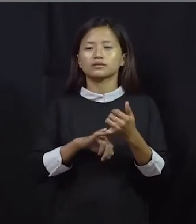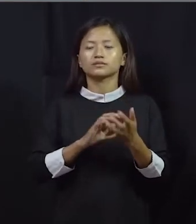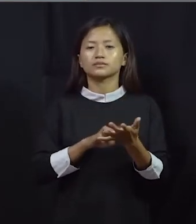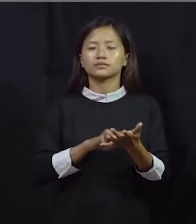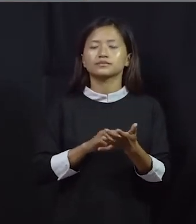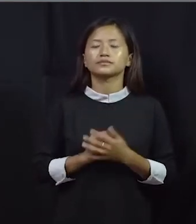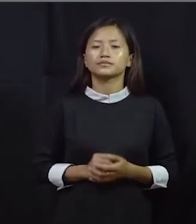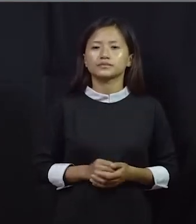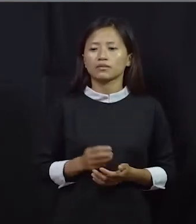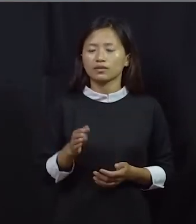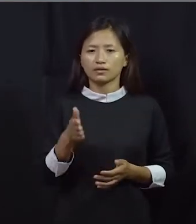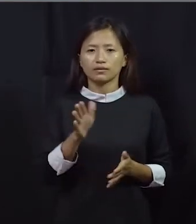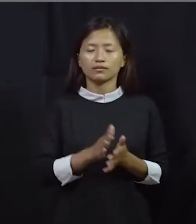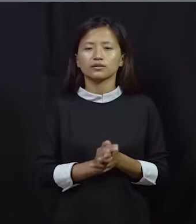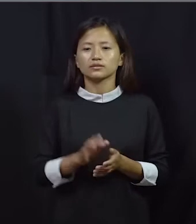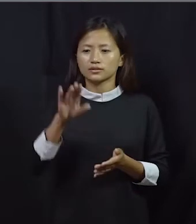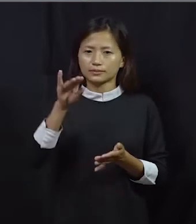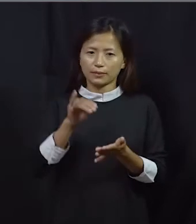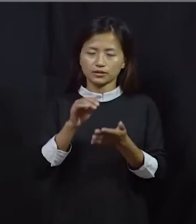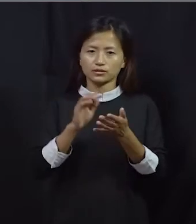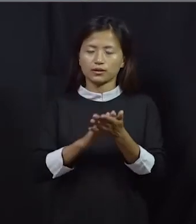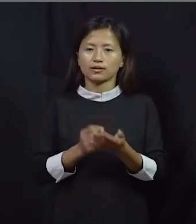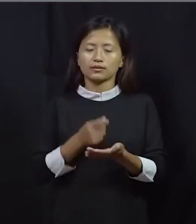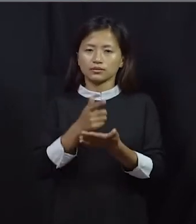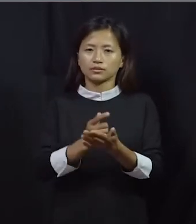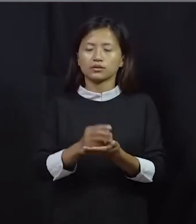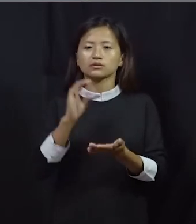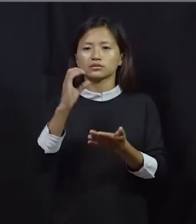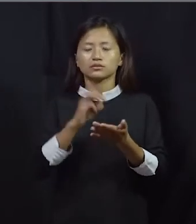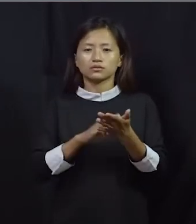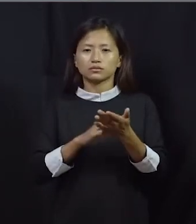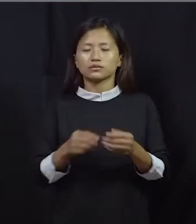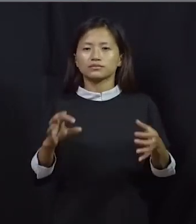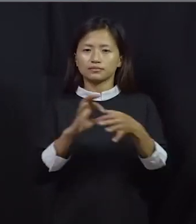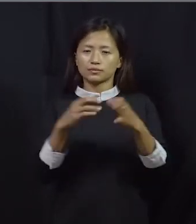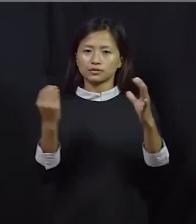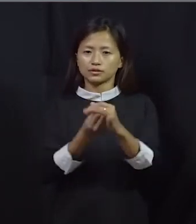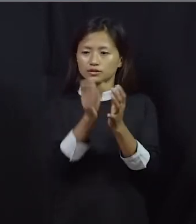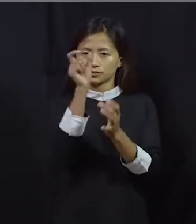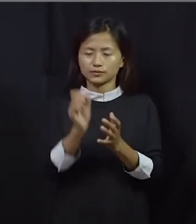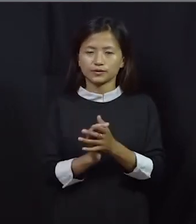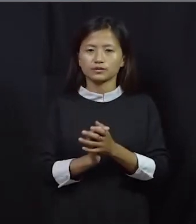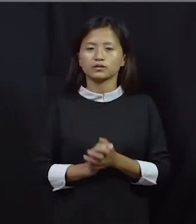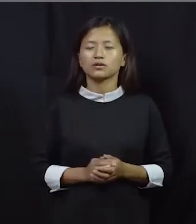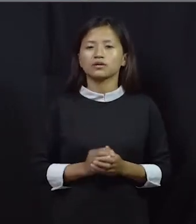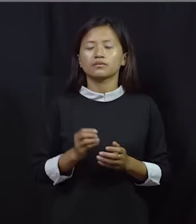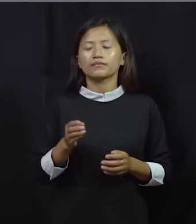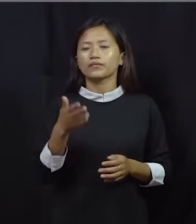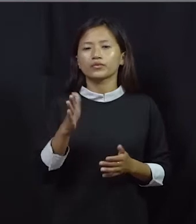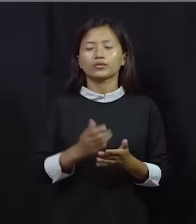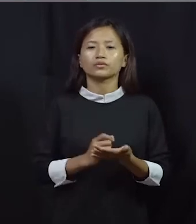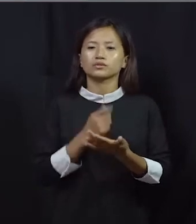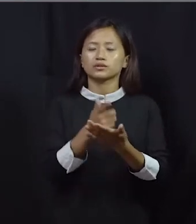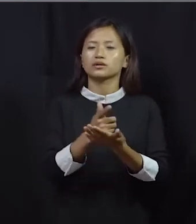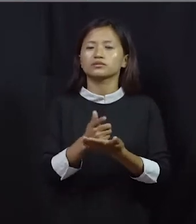if nothing is mentioned about the salaries and commission in a partnership deed, that means no salaries,